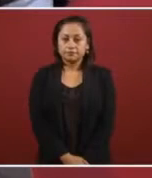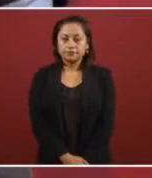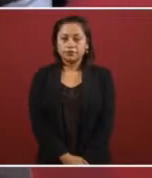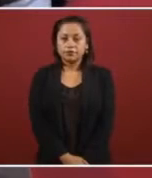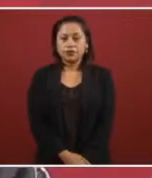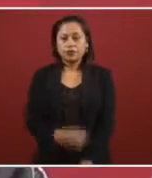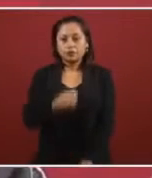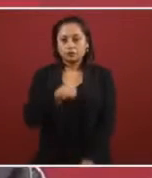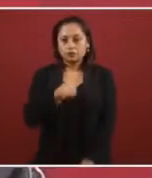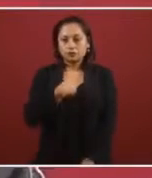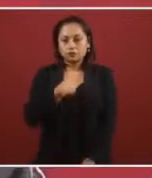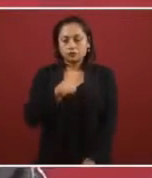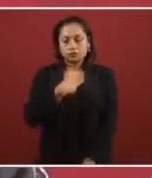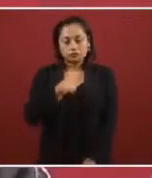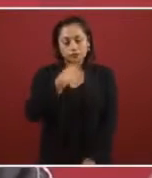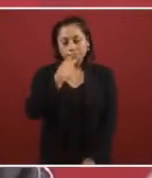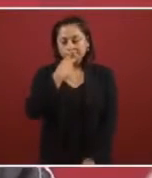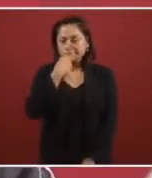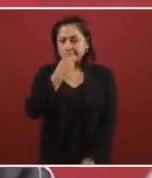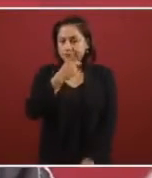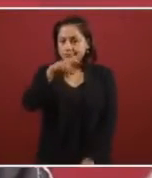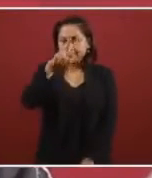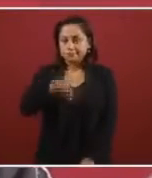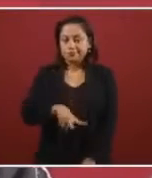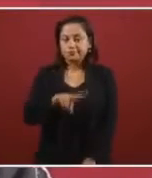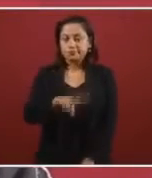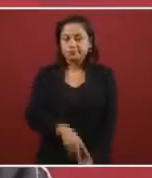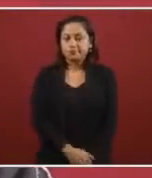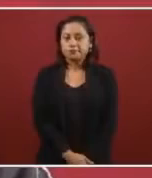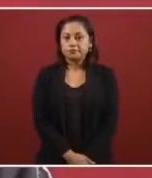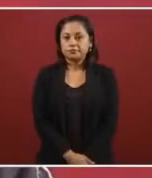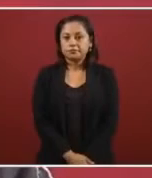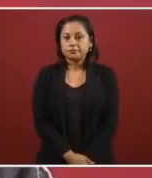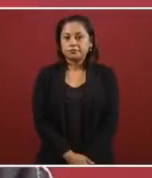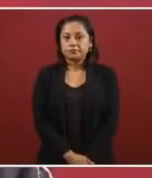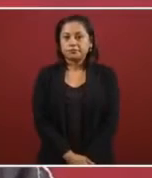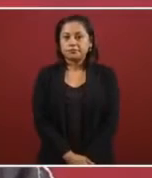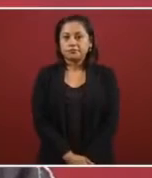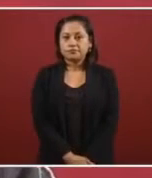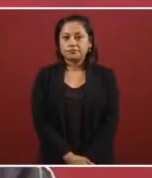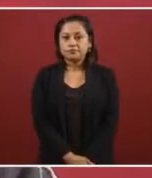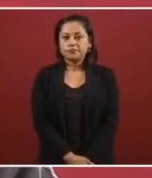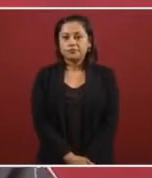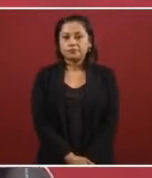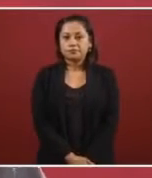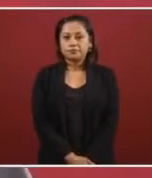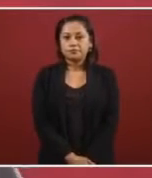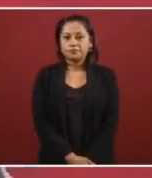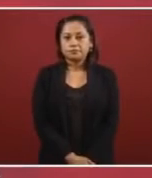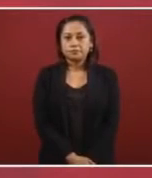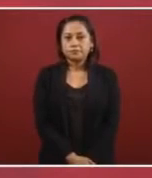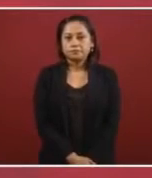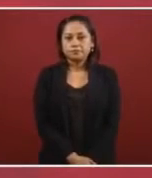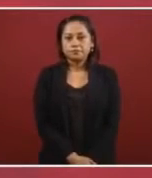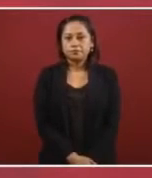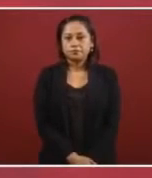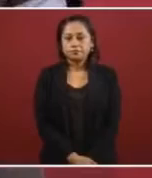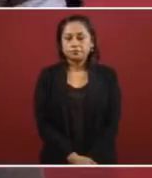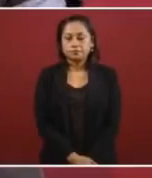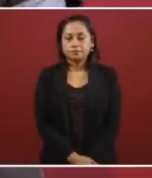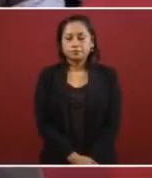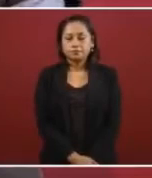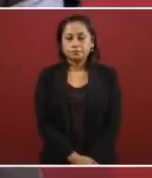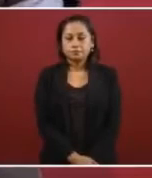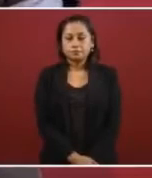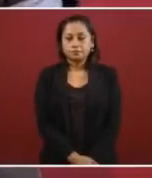I sustain that without forgiveness.